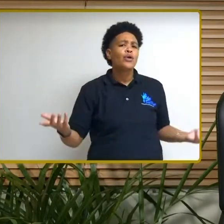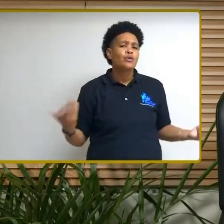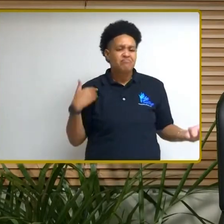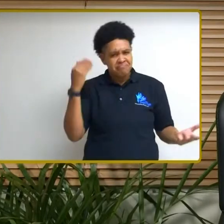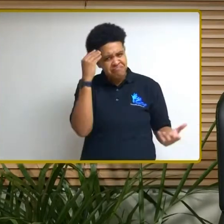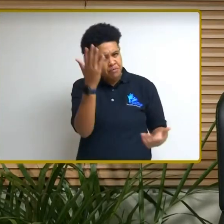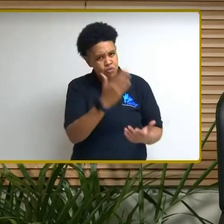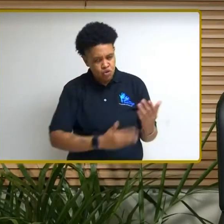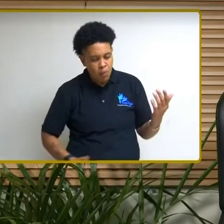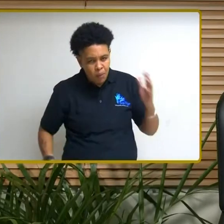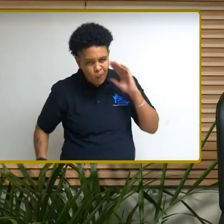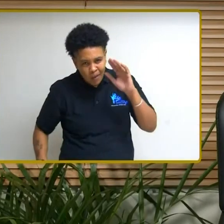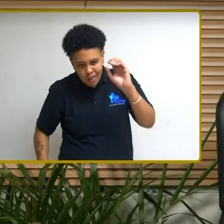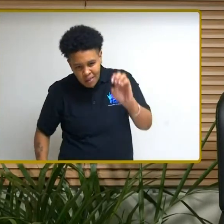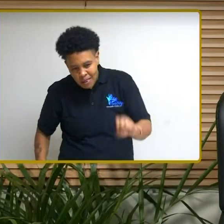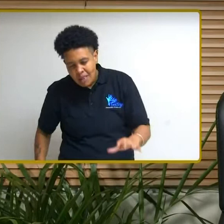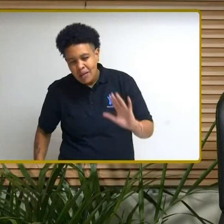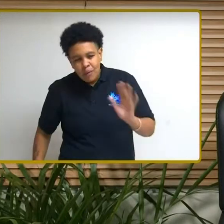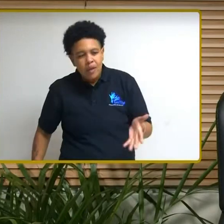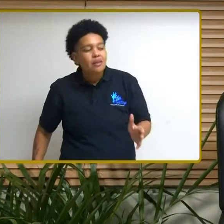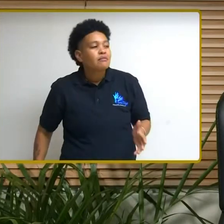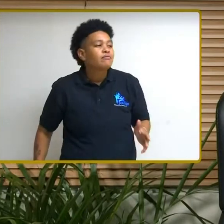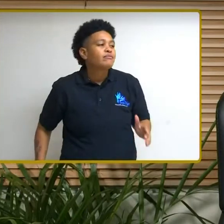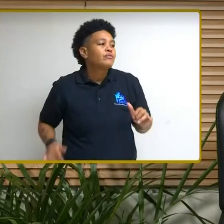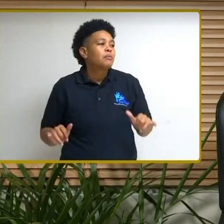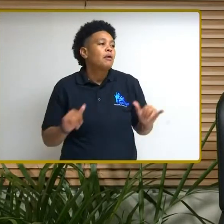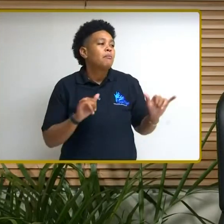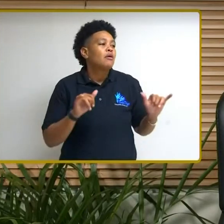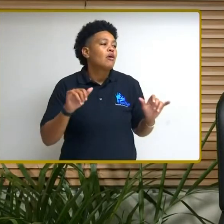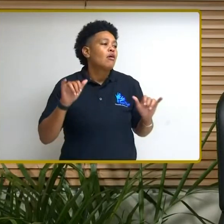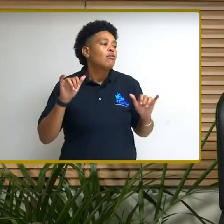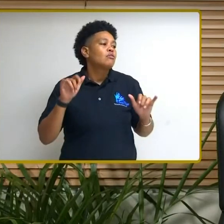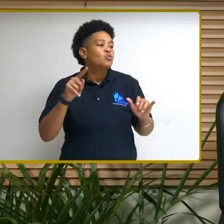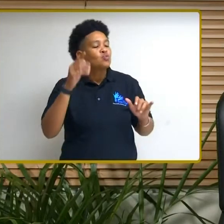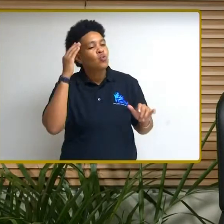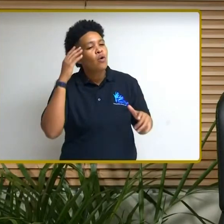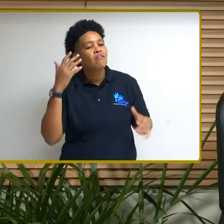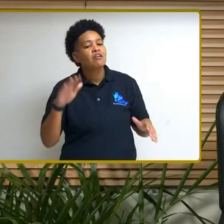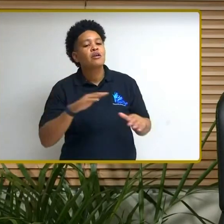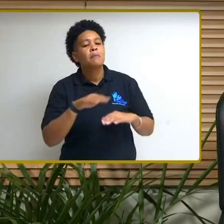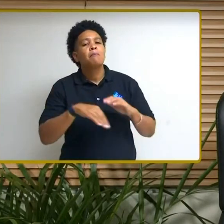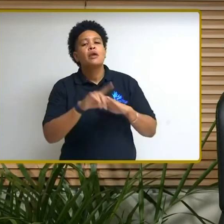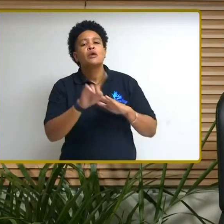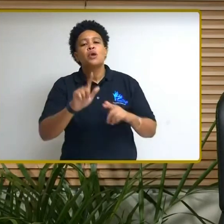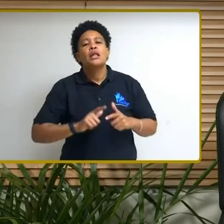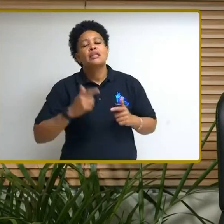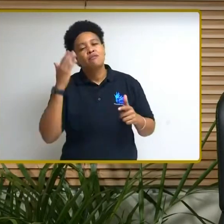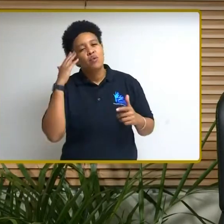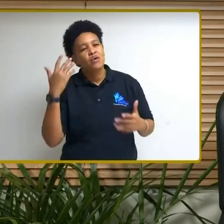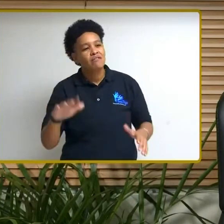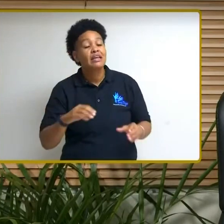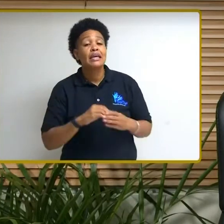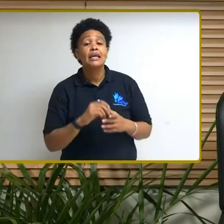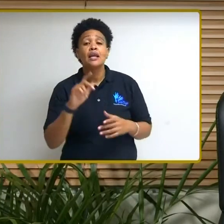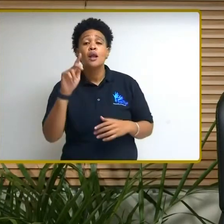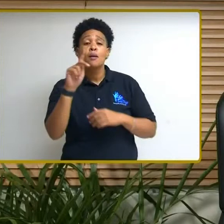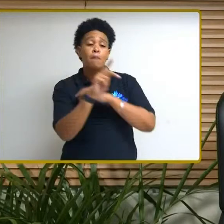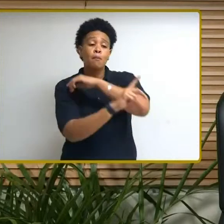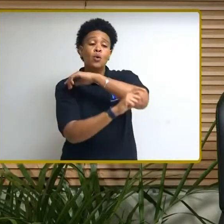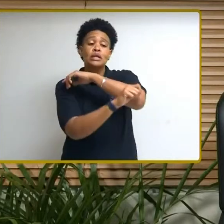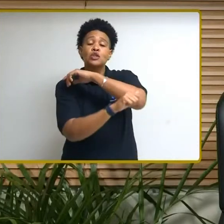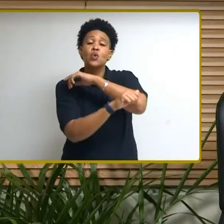are maybe common to you and based on where you reside. In Portland,